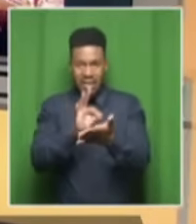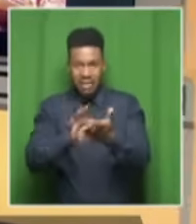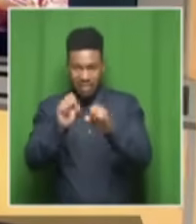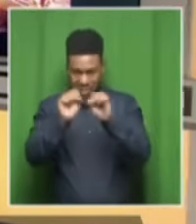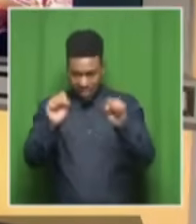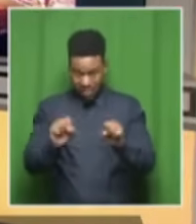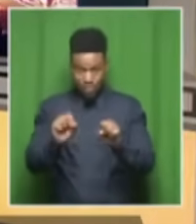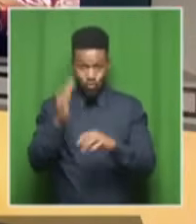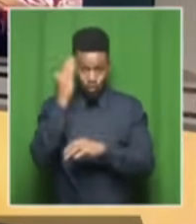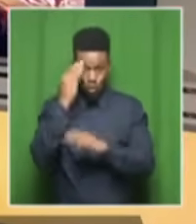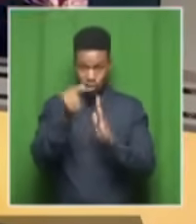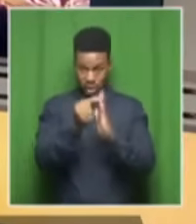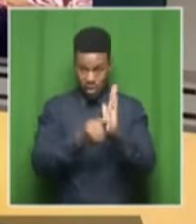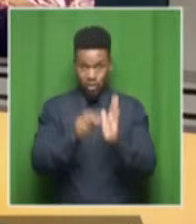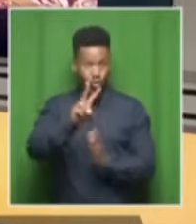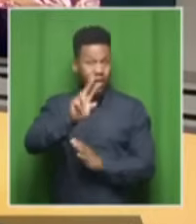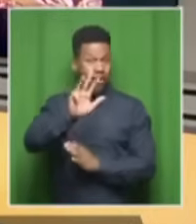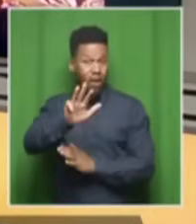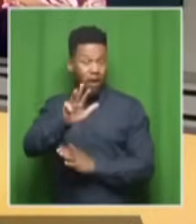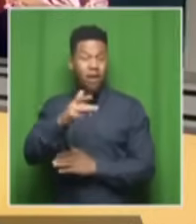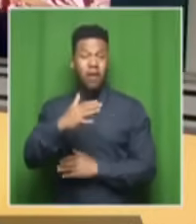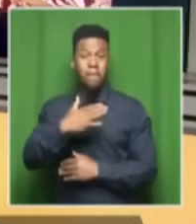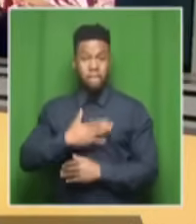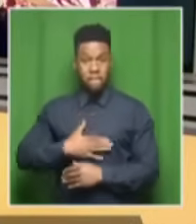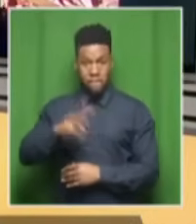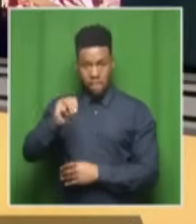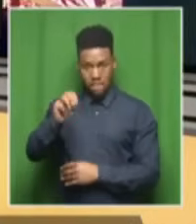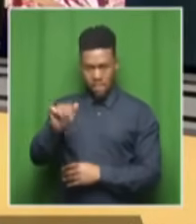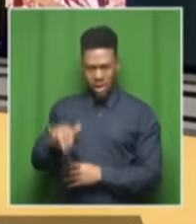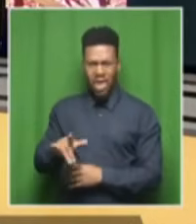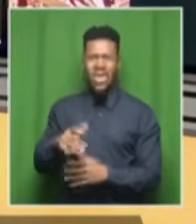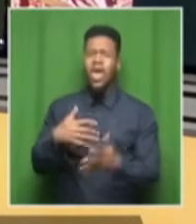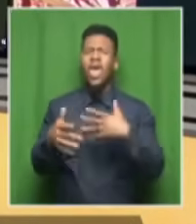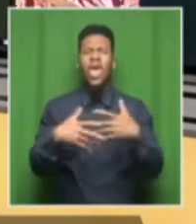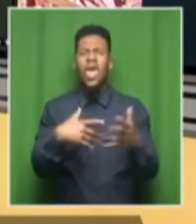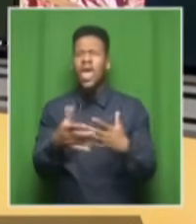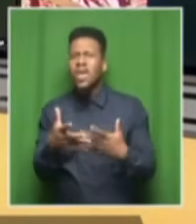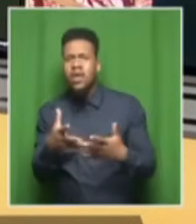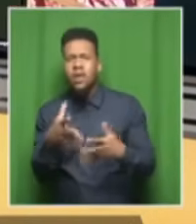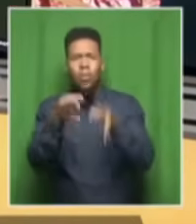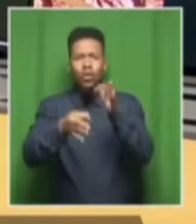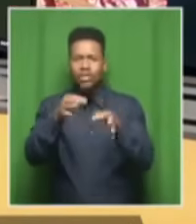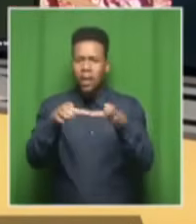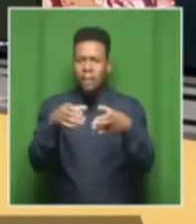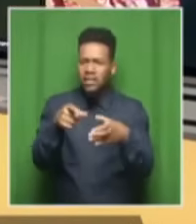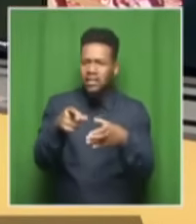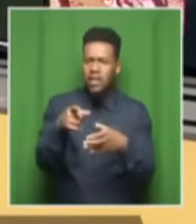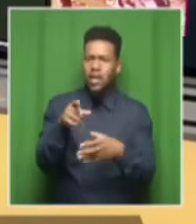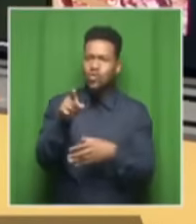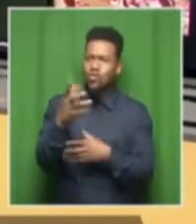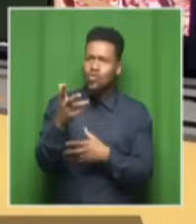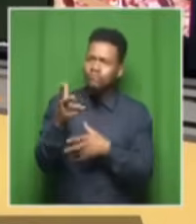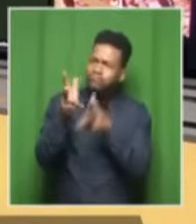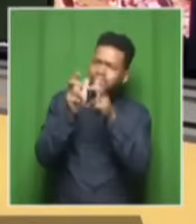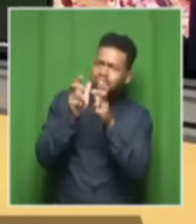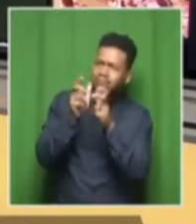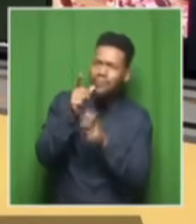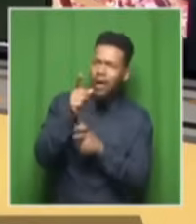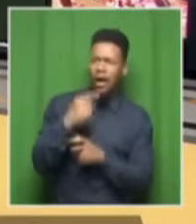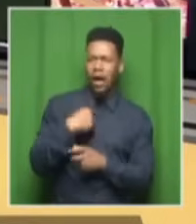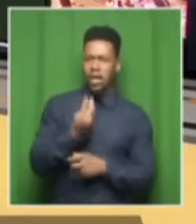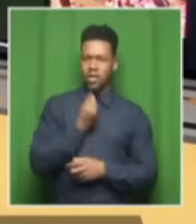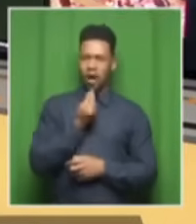time to go out and vote, is anybody talking to you as a young man in South Africa to